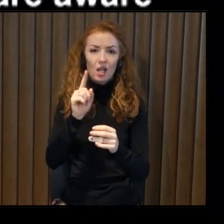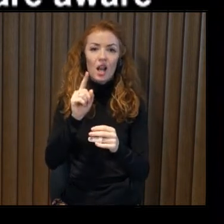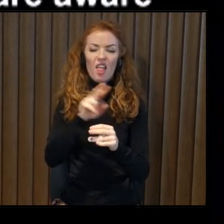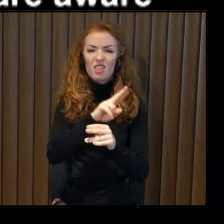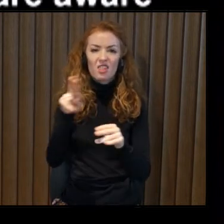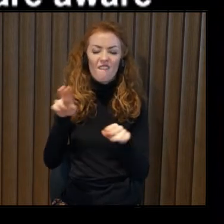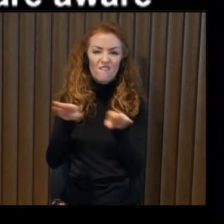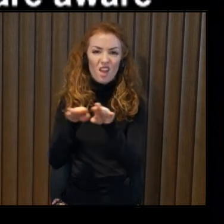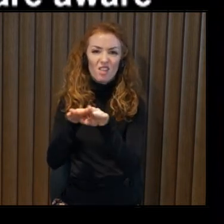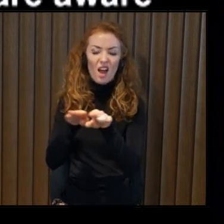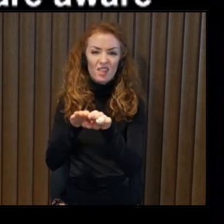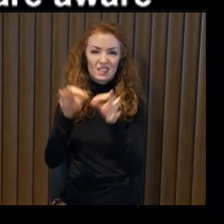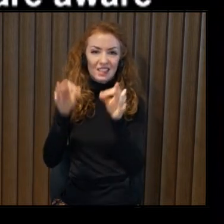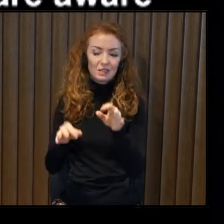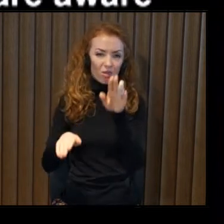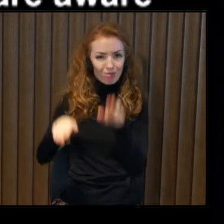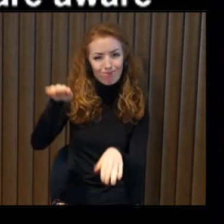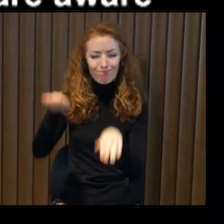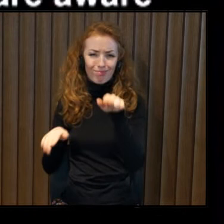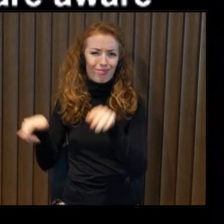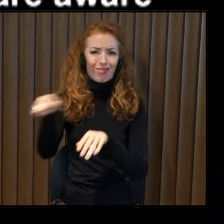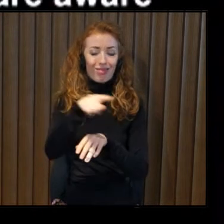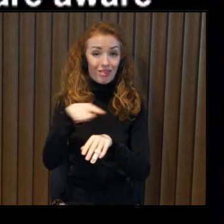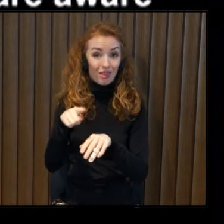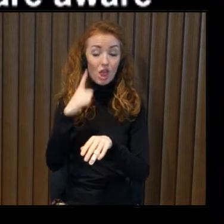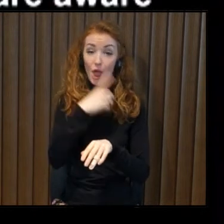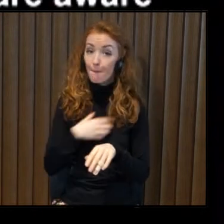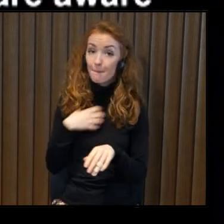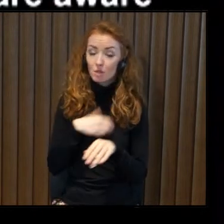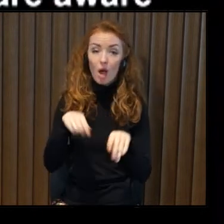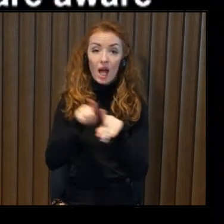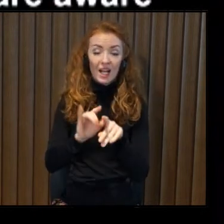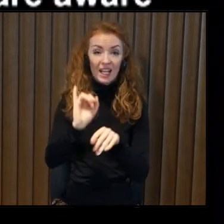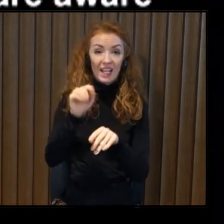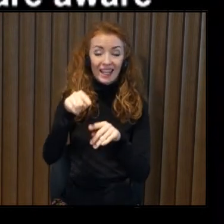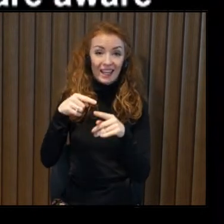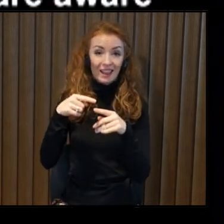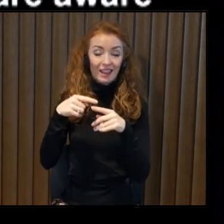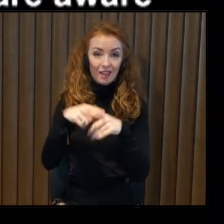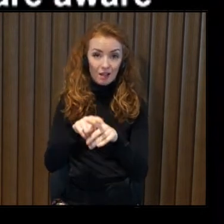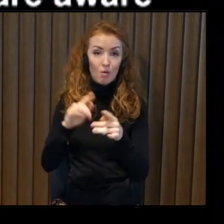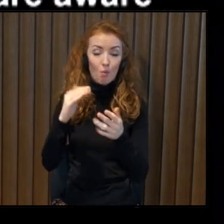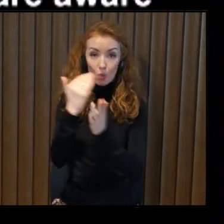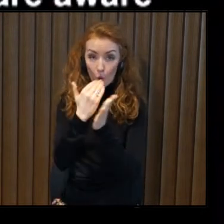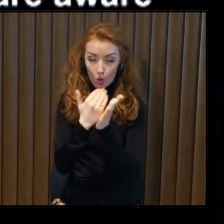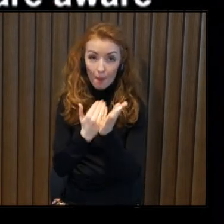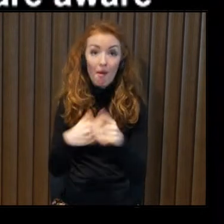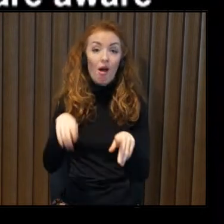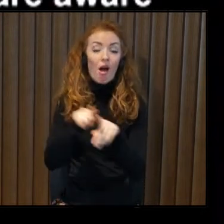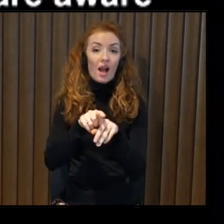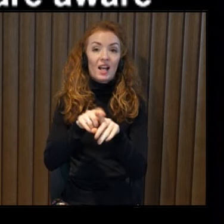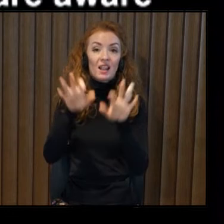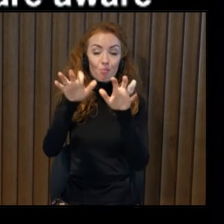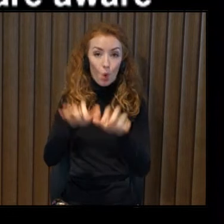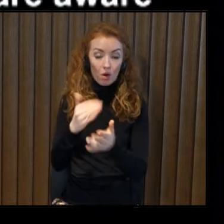that has an explicit course dedicated to understanding inequality. I would say there's not one in the world. There's not